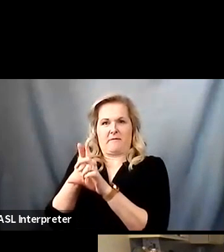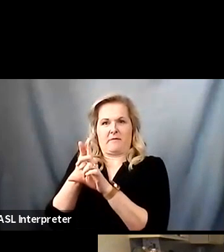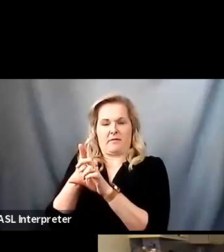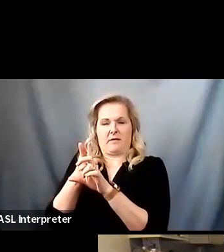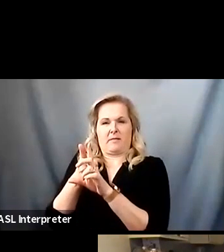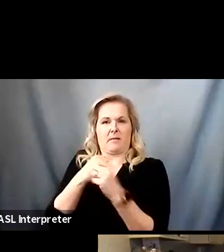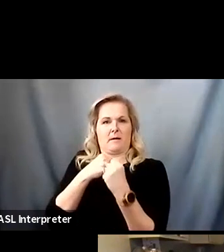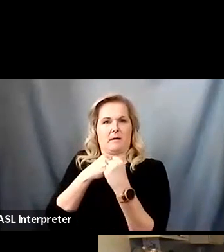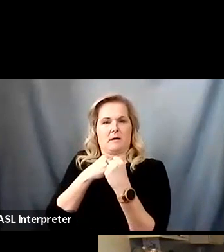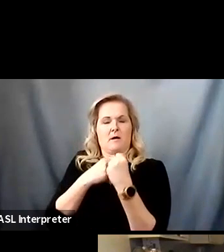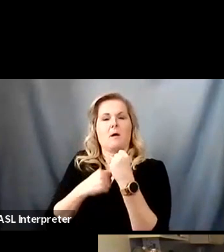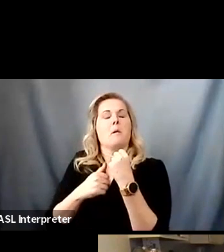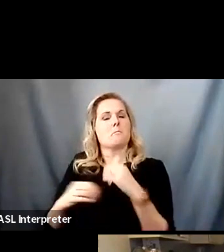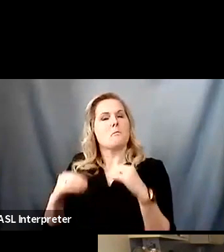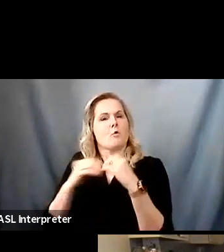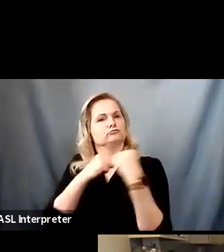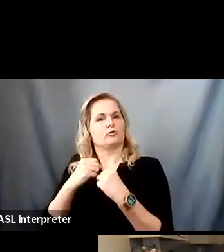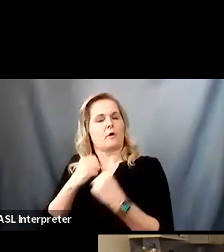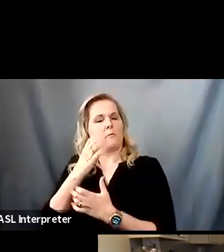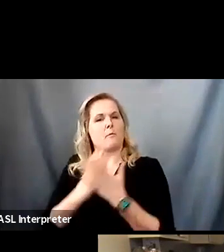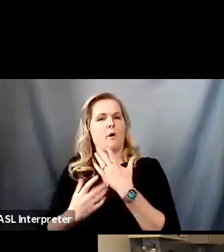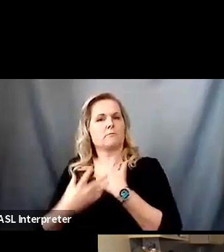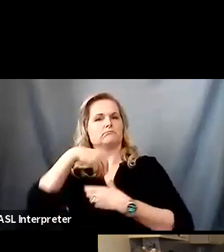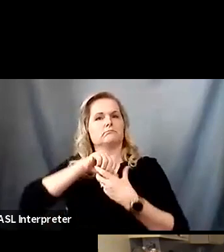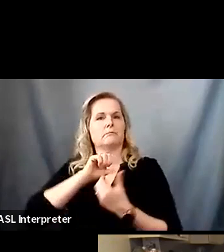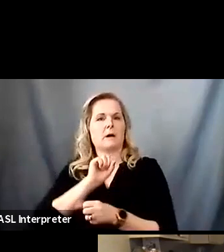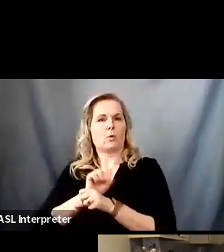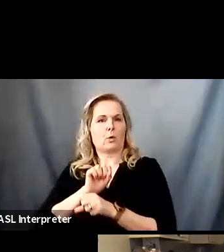strongest aspect of my practice.